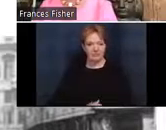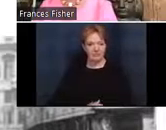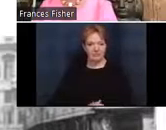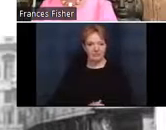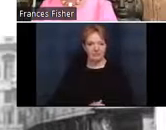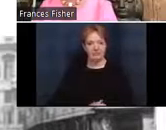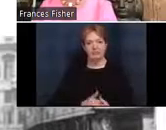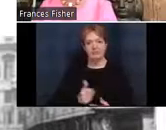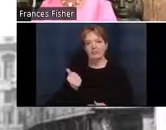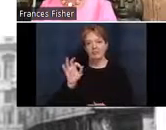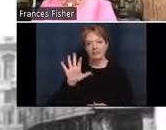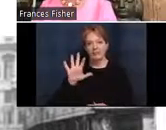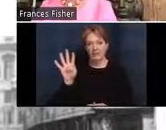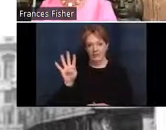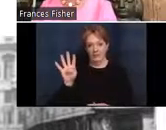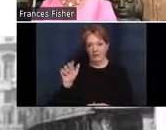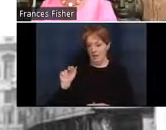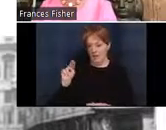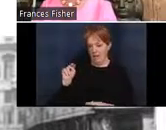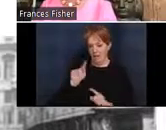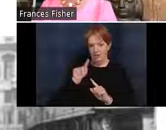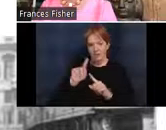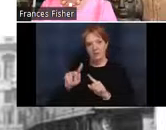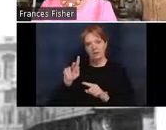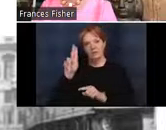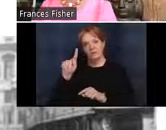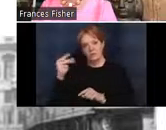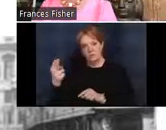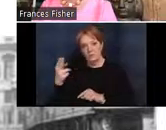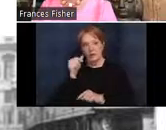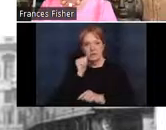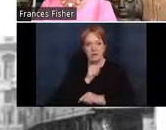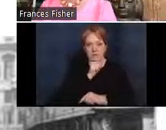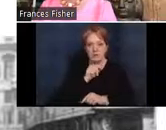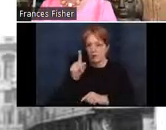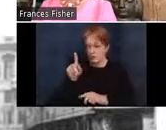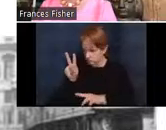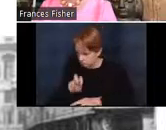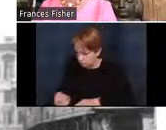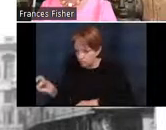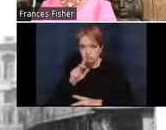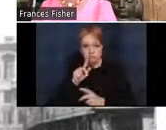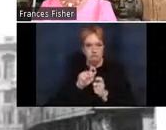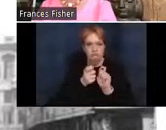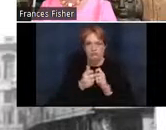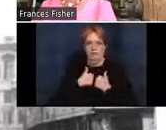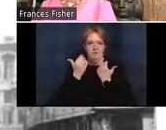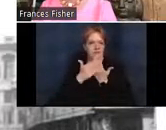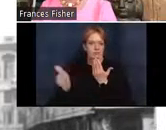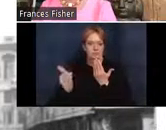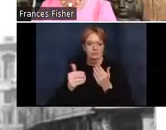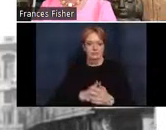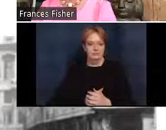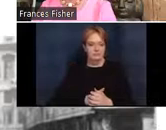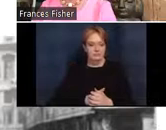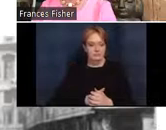So in 1954, Ann traveled to Utah and Arizona and began a journey that would change the course of her life. It's hard to say